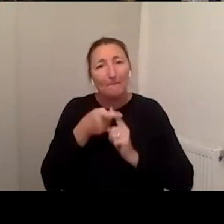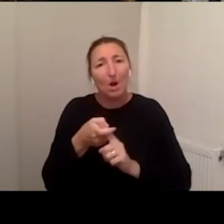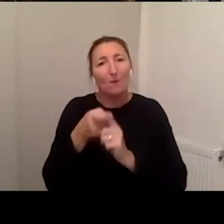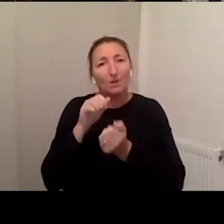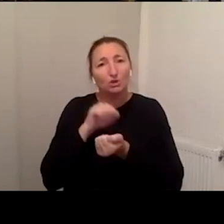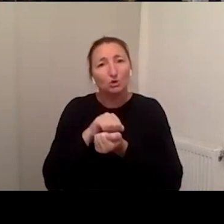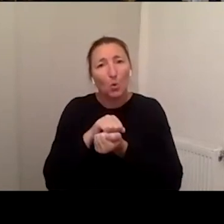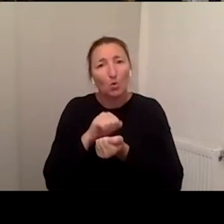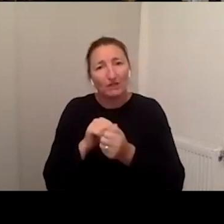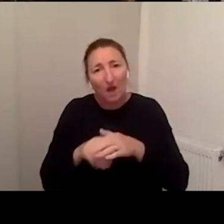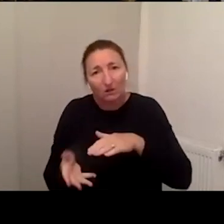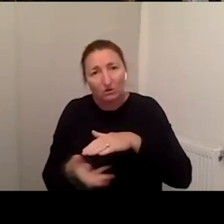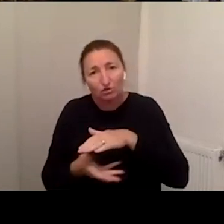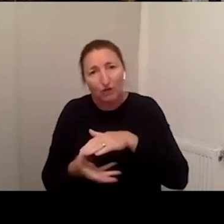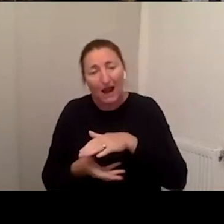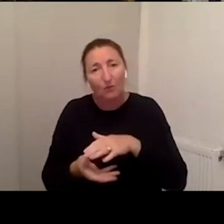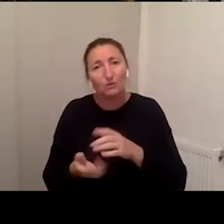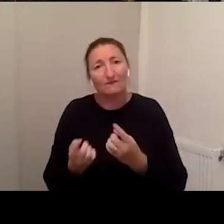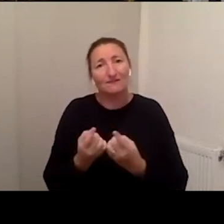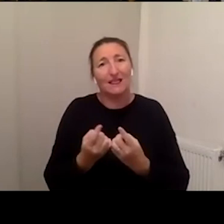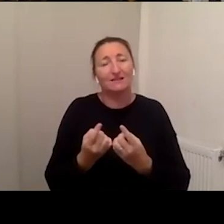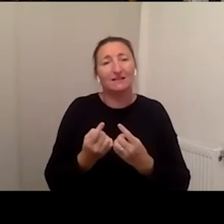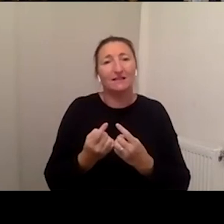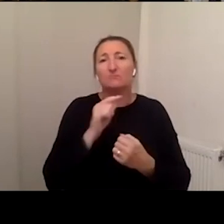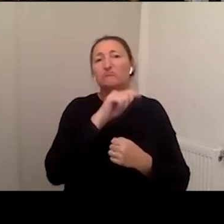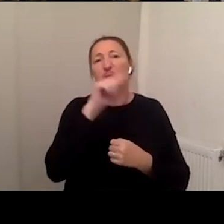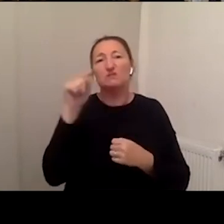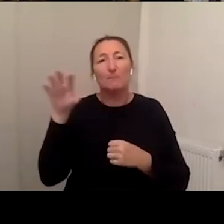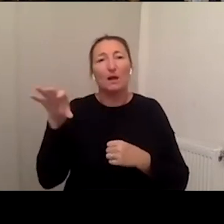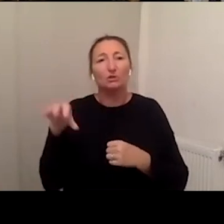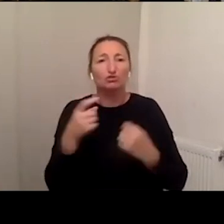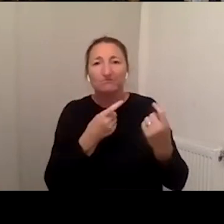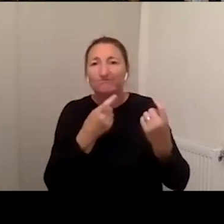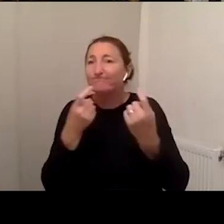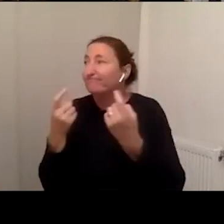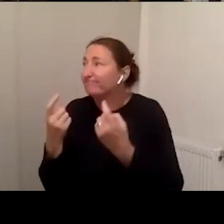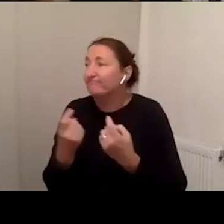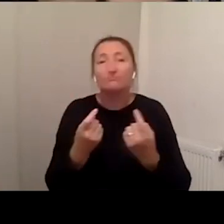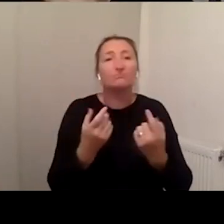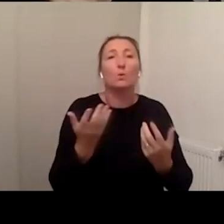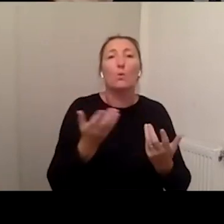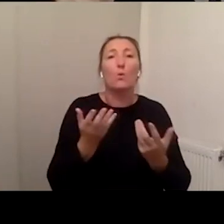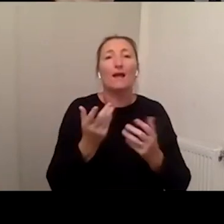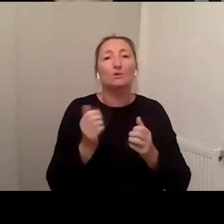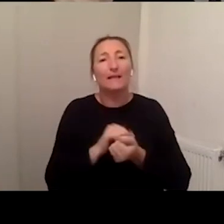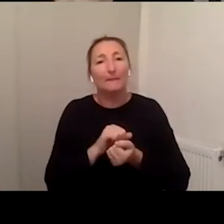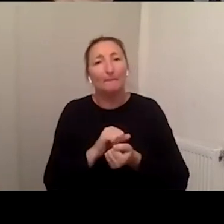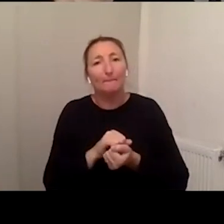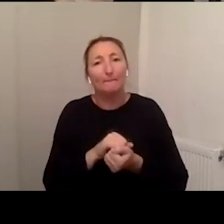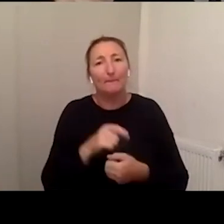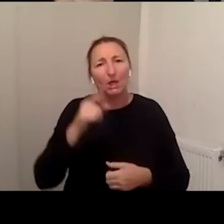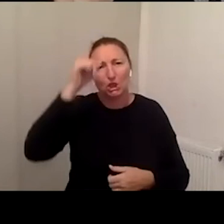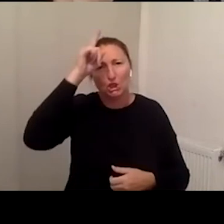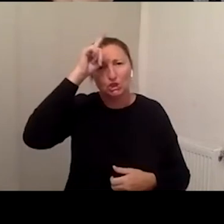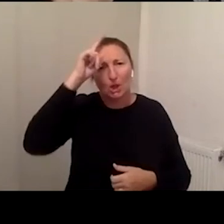underground storage facility, and many other countries are planning or searching for one. Germany just abandoned the plan we've had for the last 30 years,